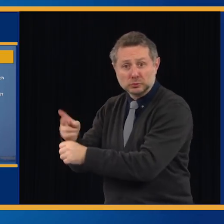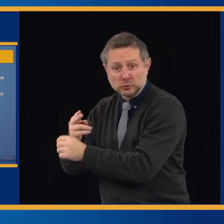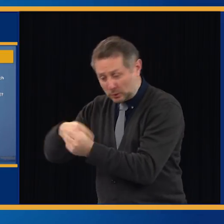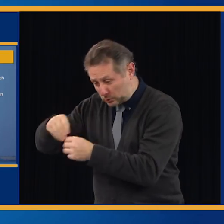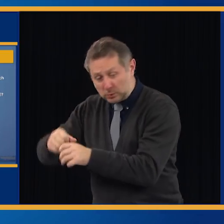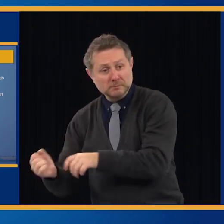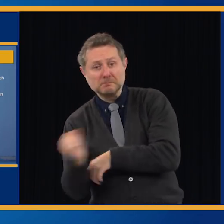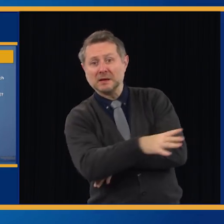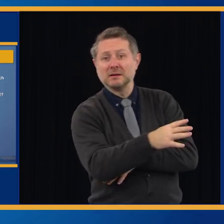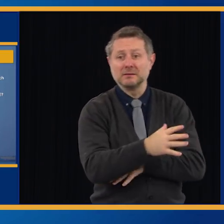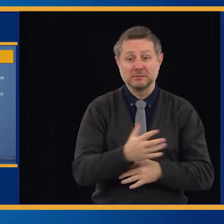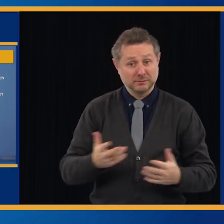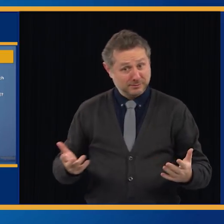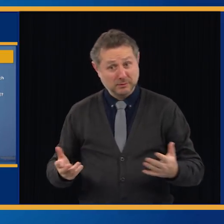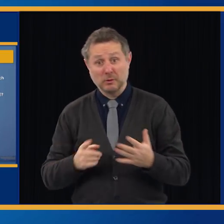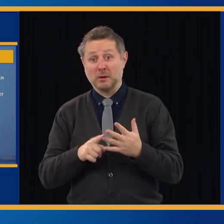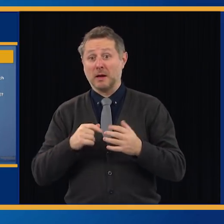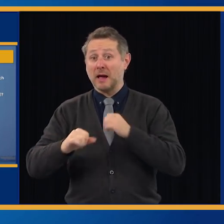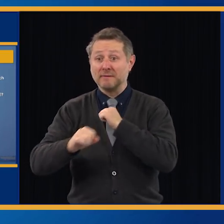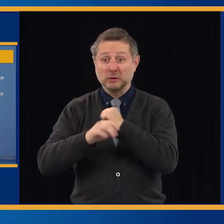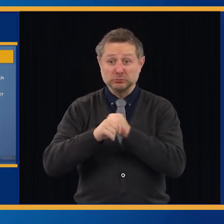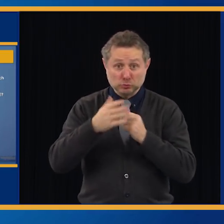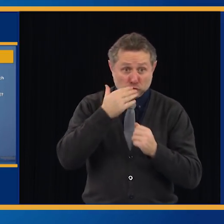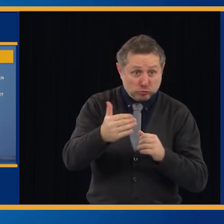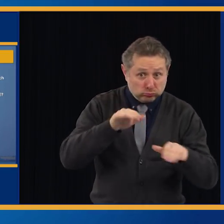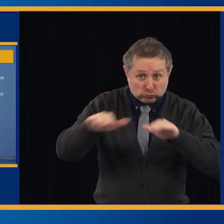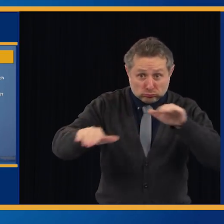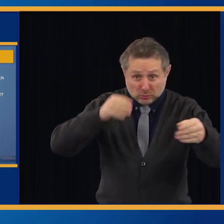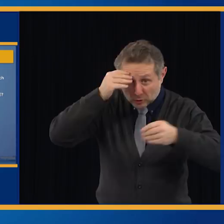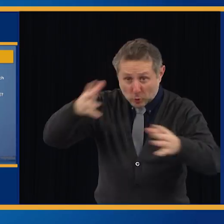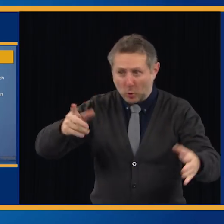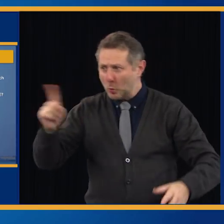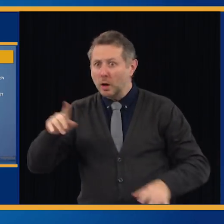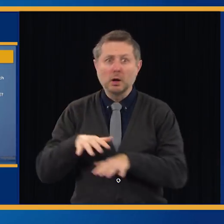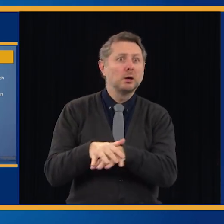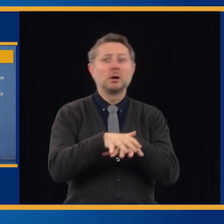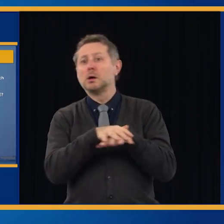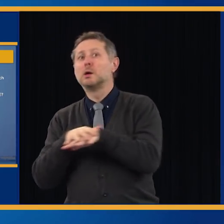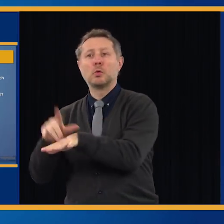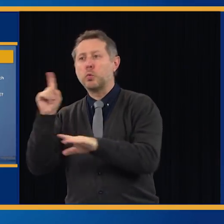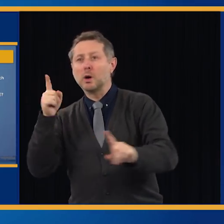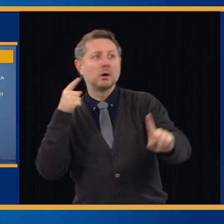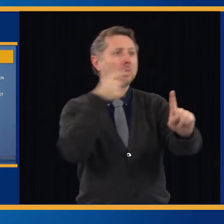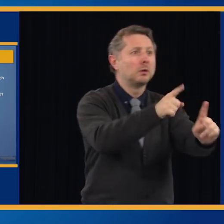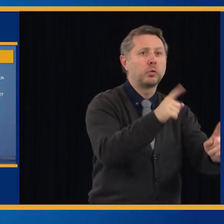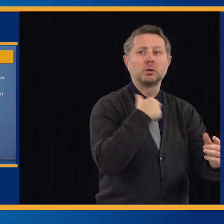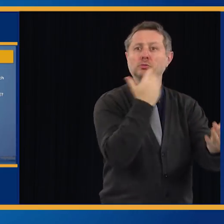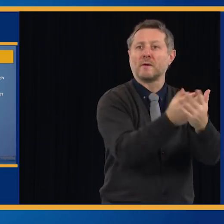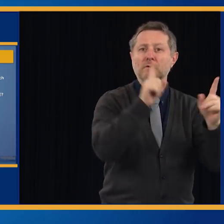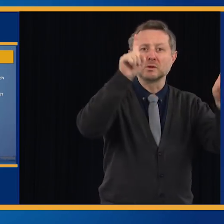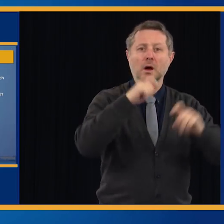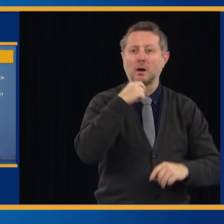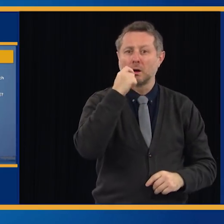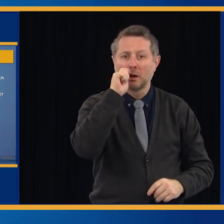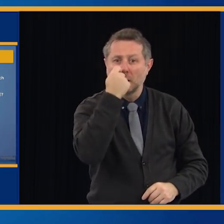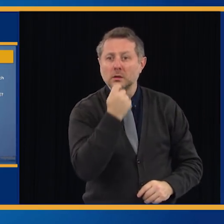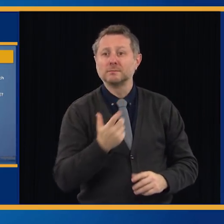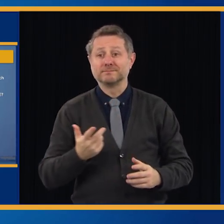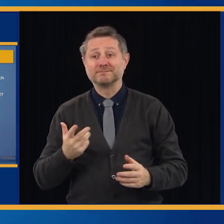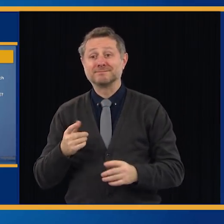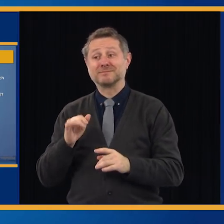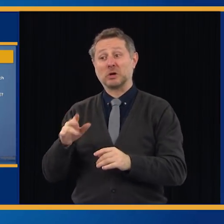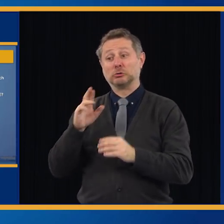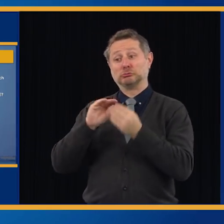to get a test if you think you may be infected? The whole thing with keeping that infection rate down is find